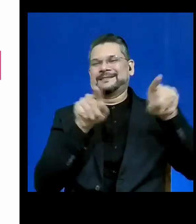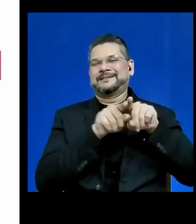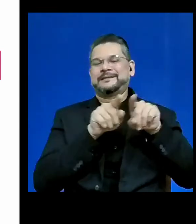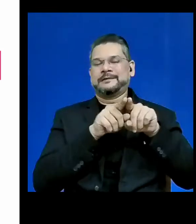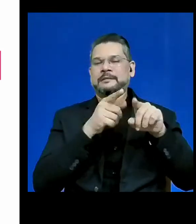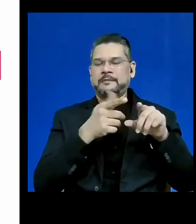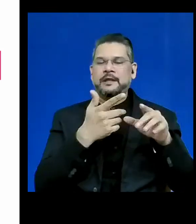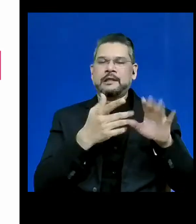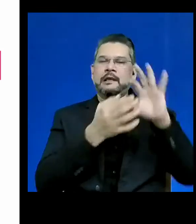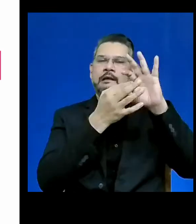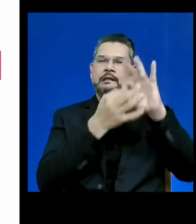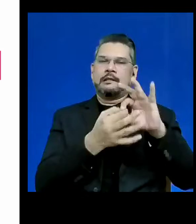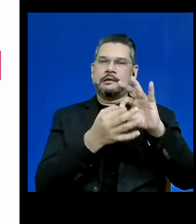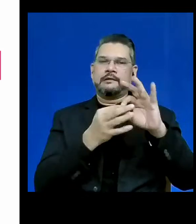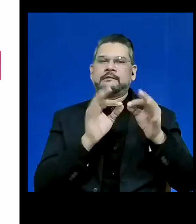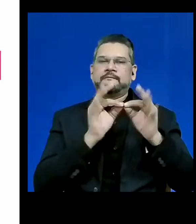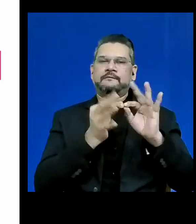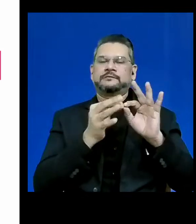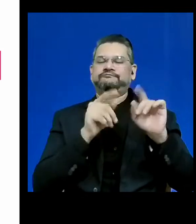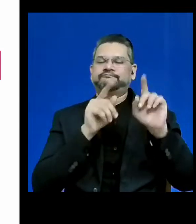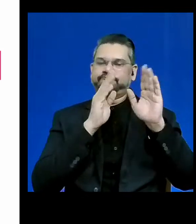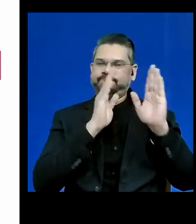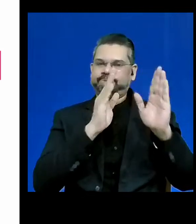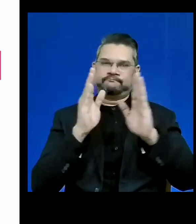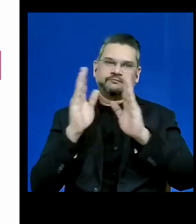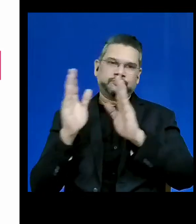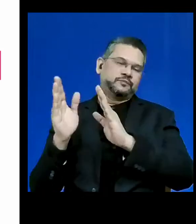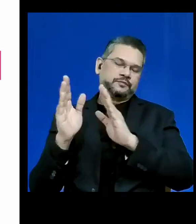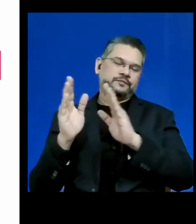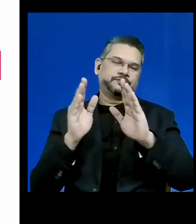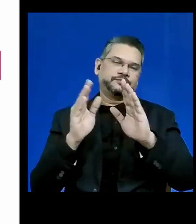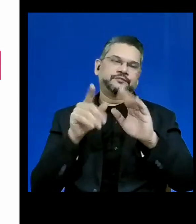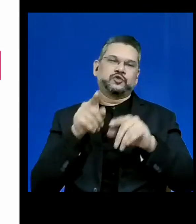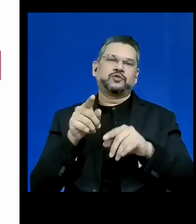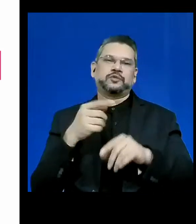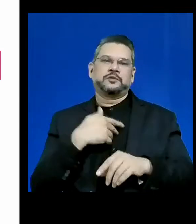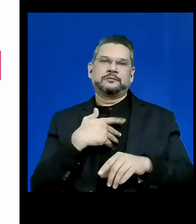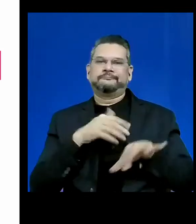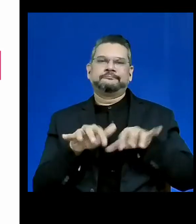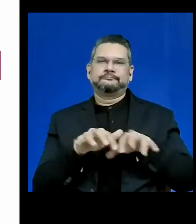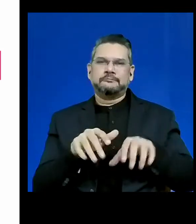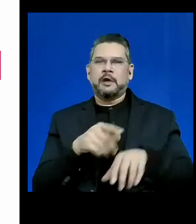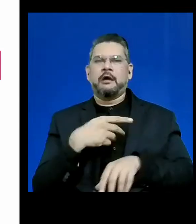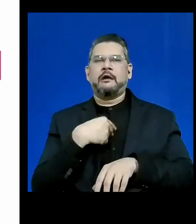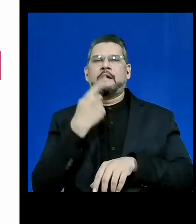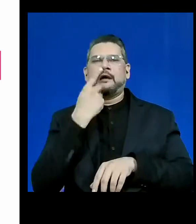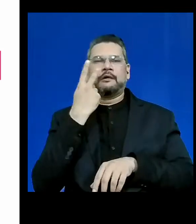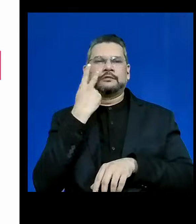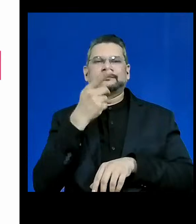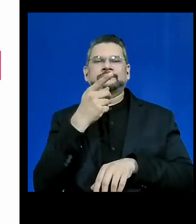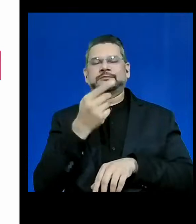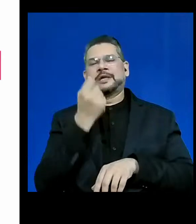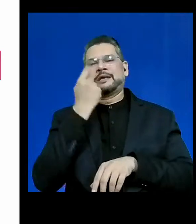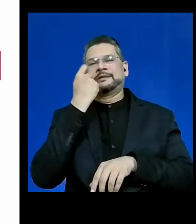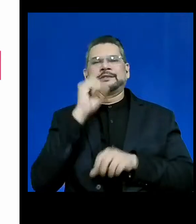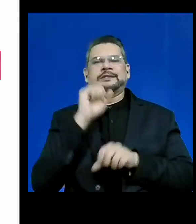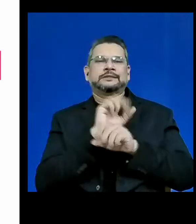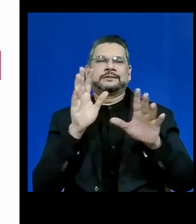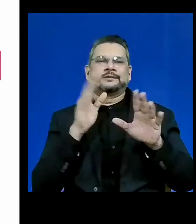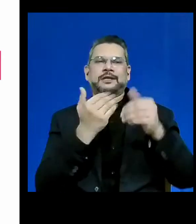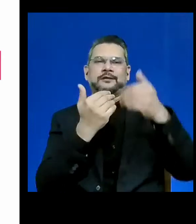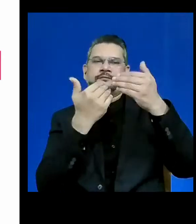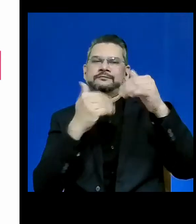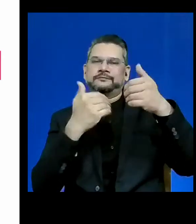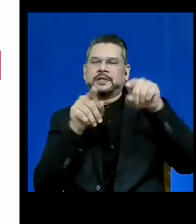the content so that it makes sense to a user and has enough separation so that they can just skim